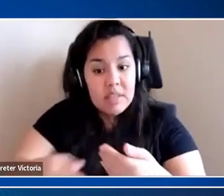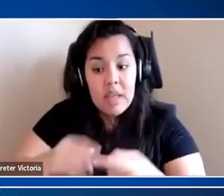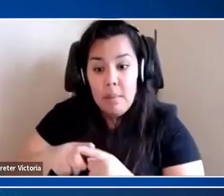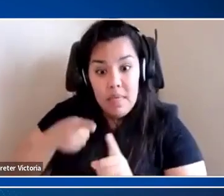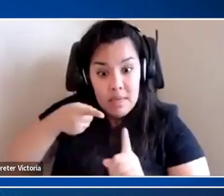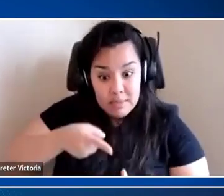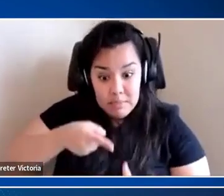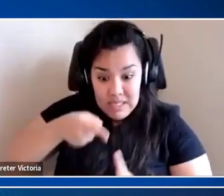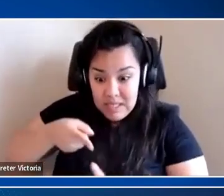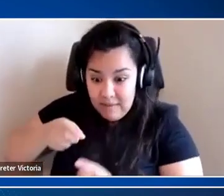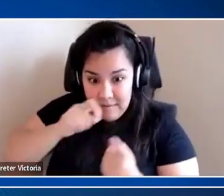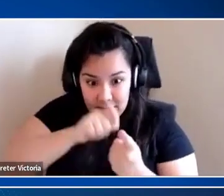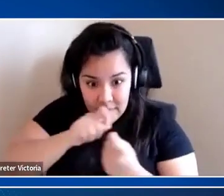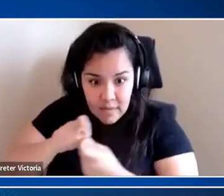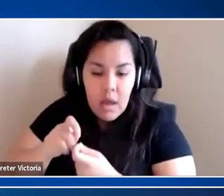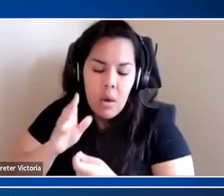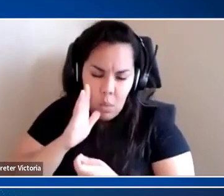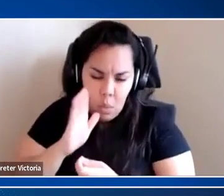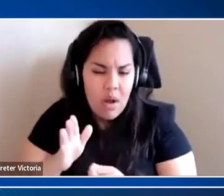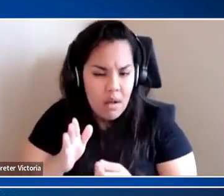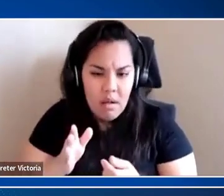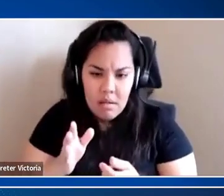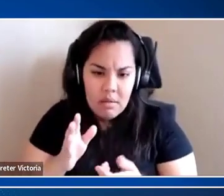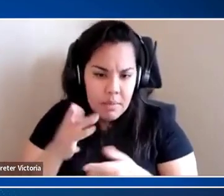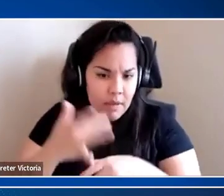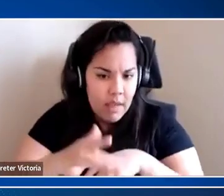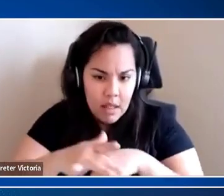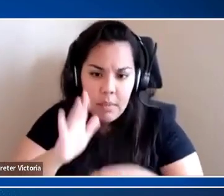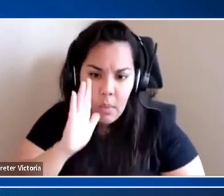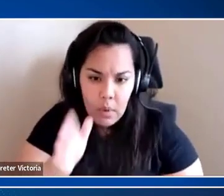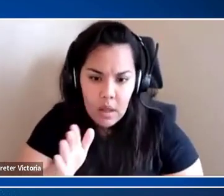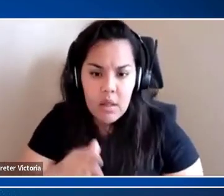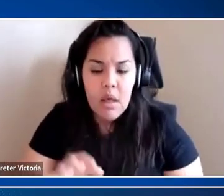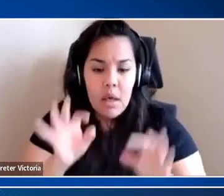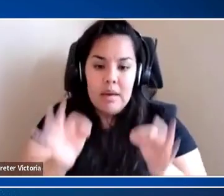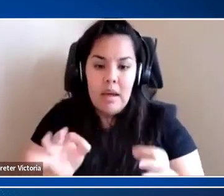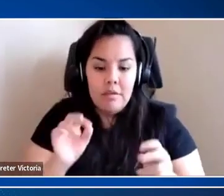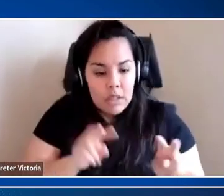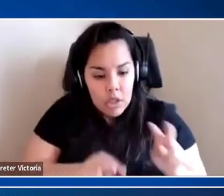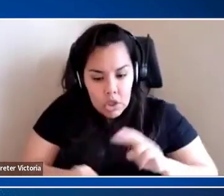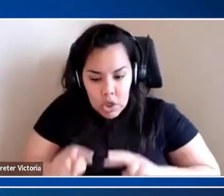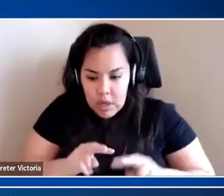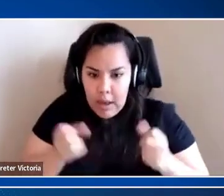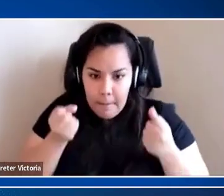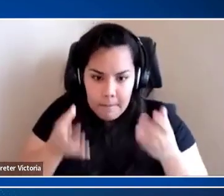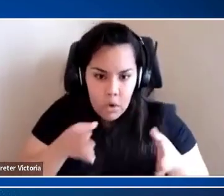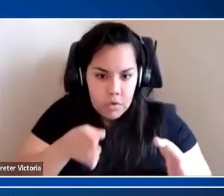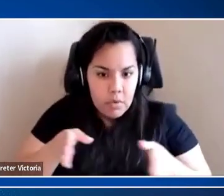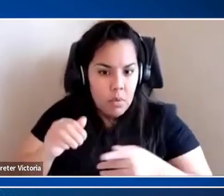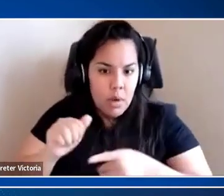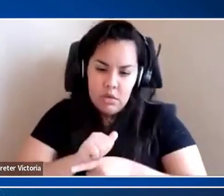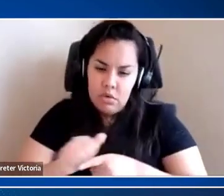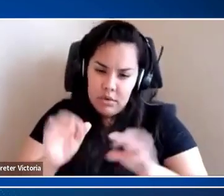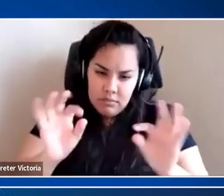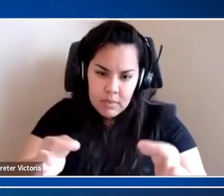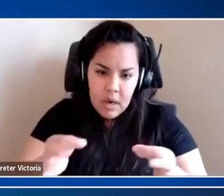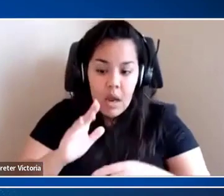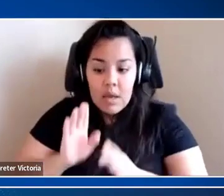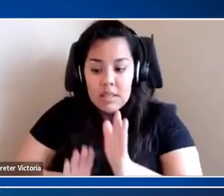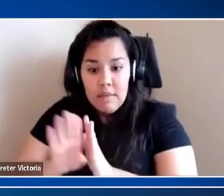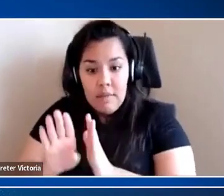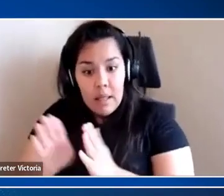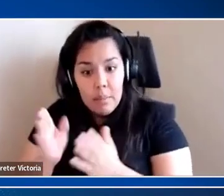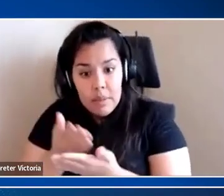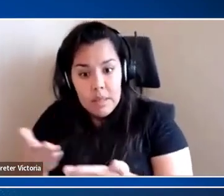But definitely looking at multiple ways of training, developing things like a mock study